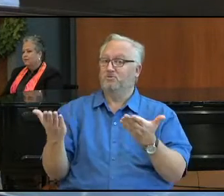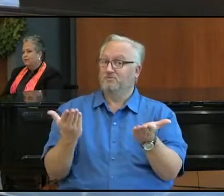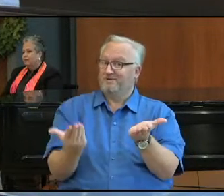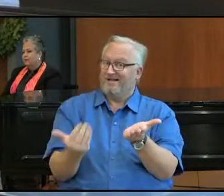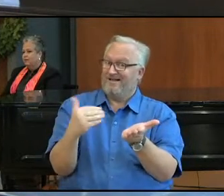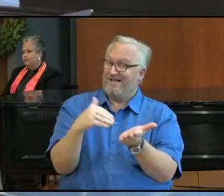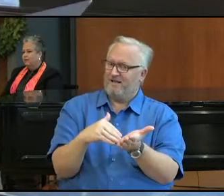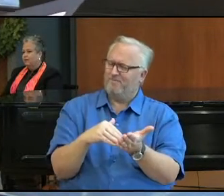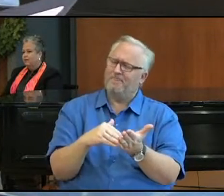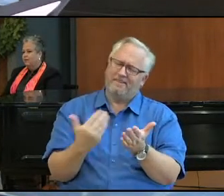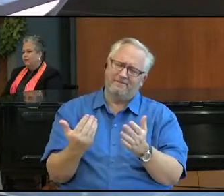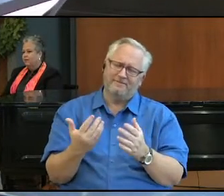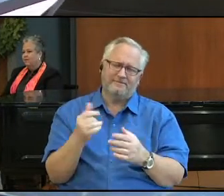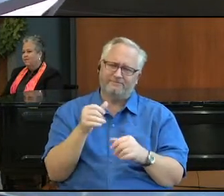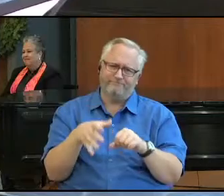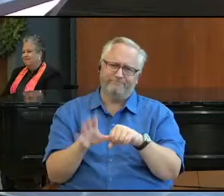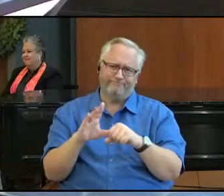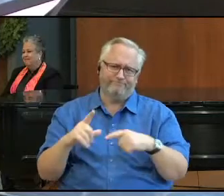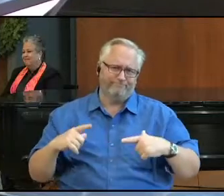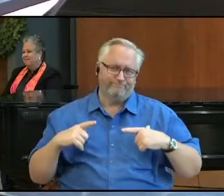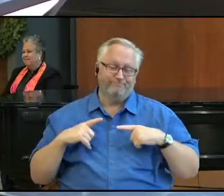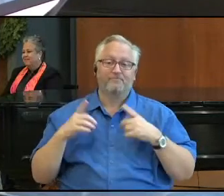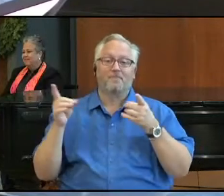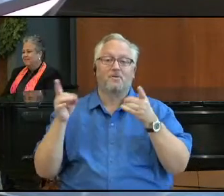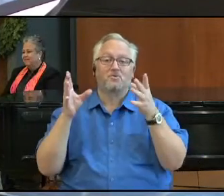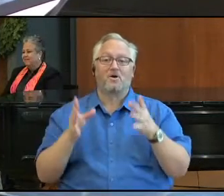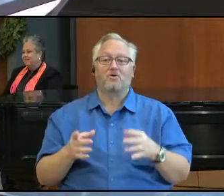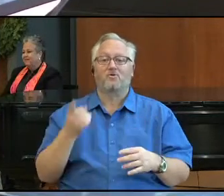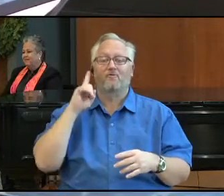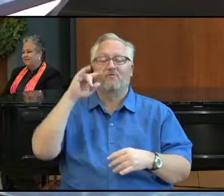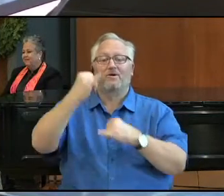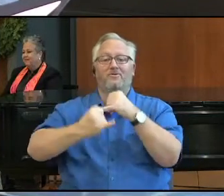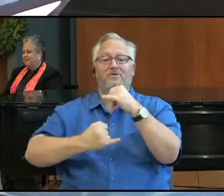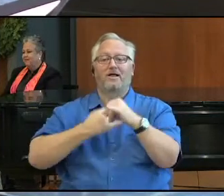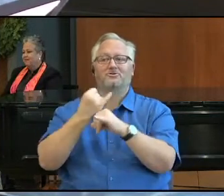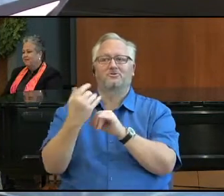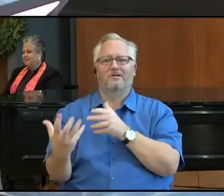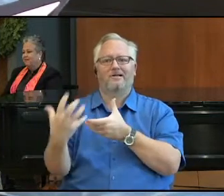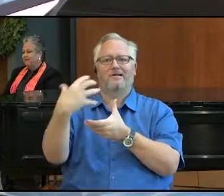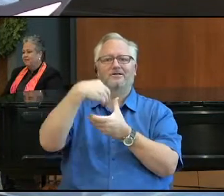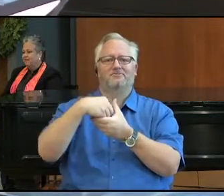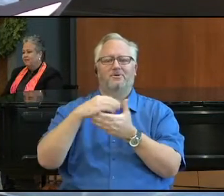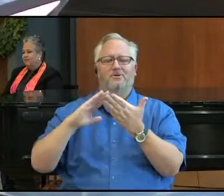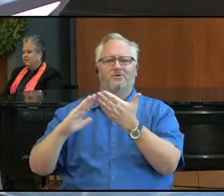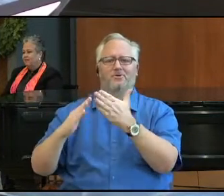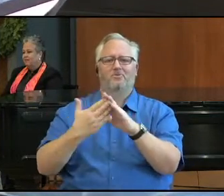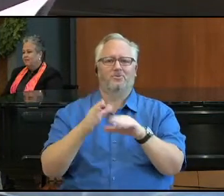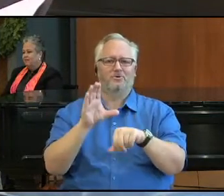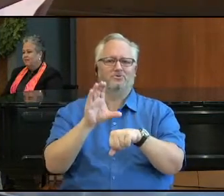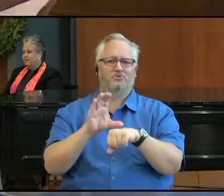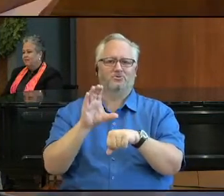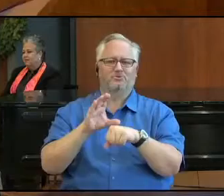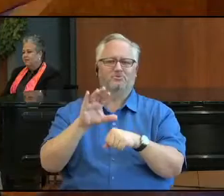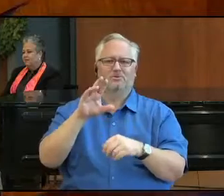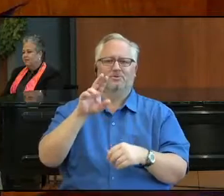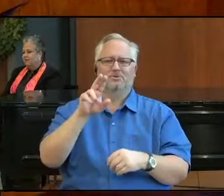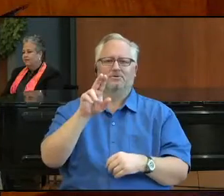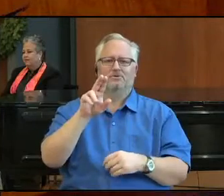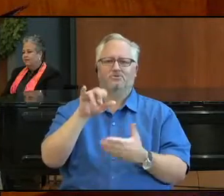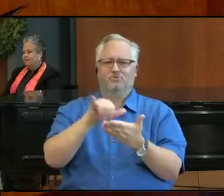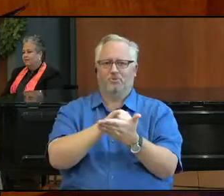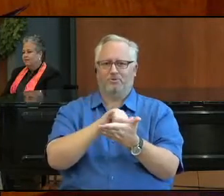again, not so good a retirement, as Director of International Engagement and Community at Community Church